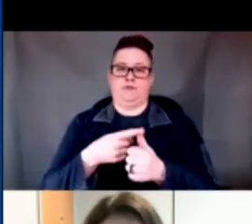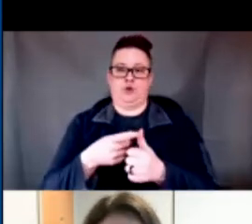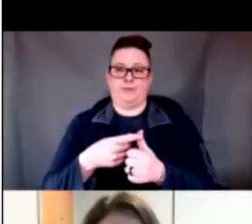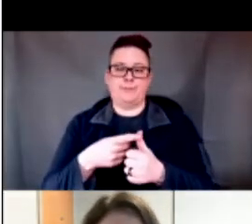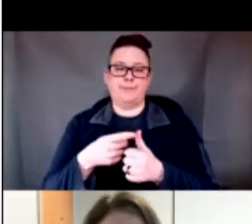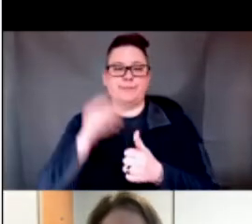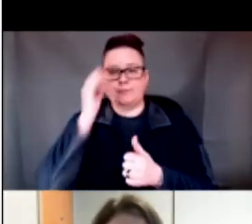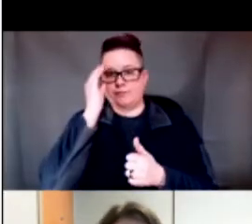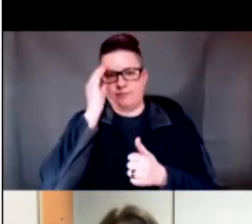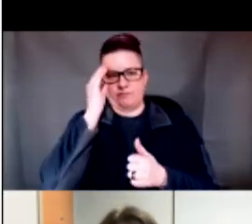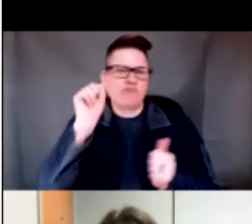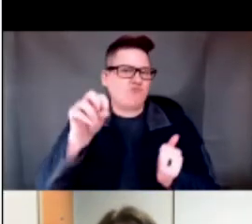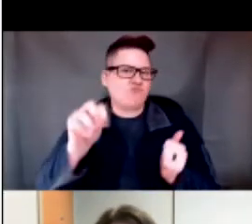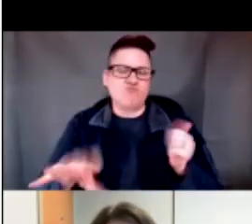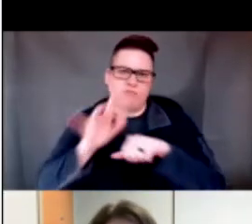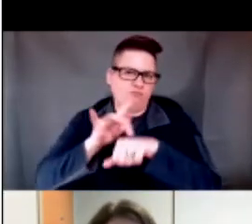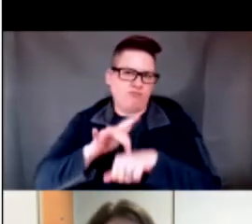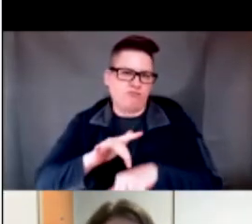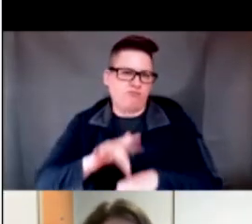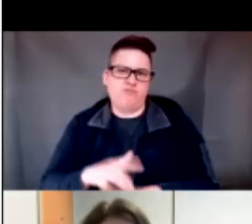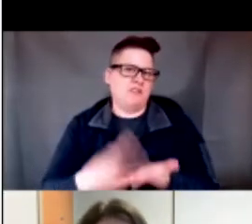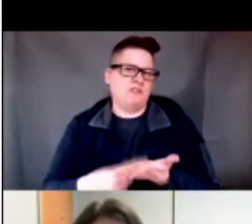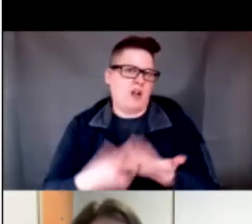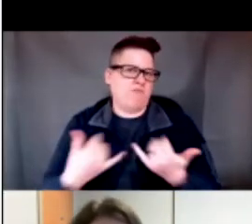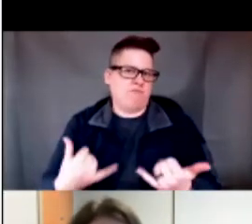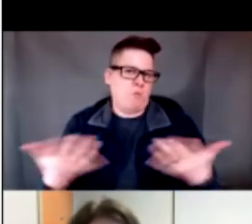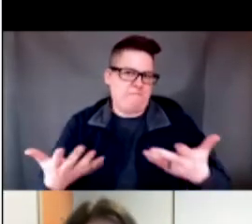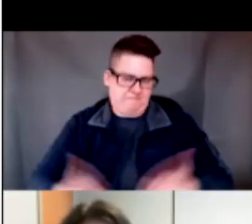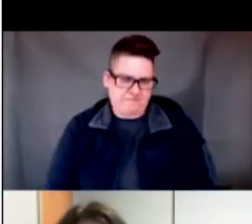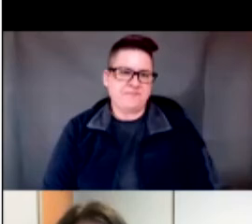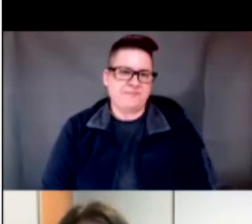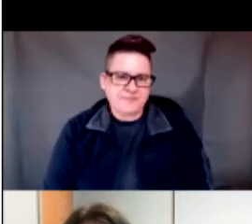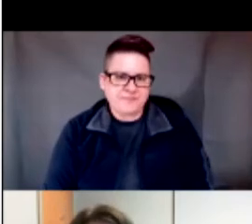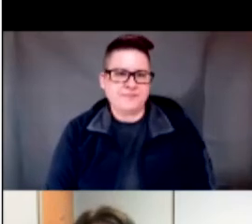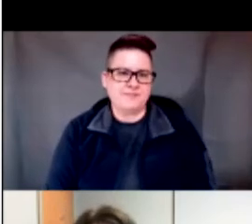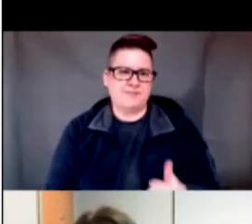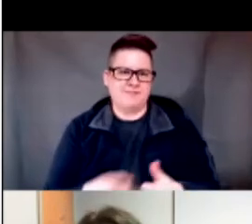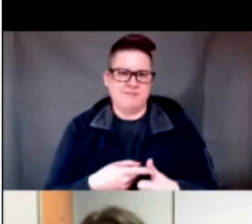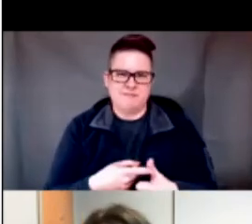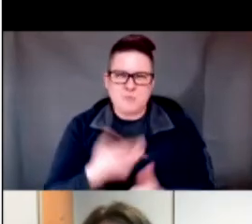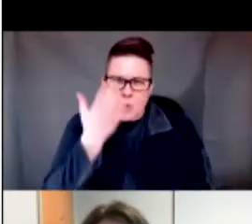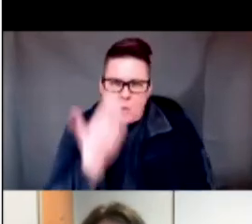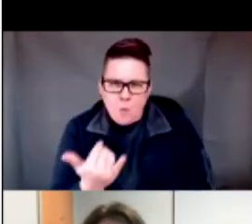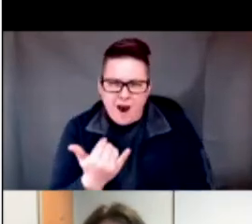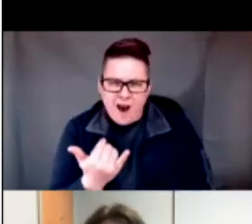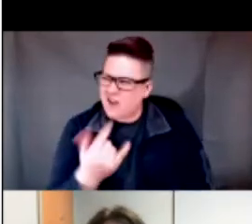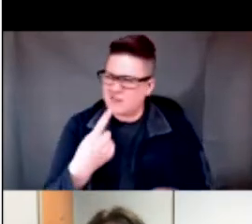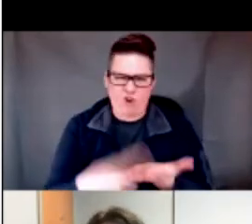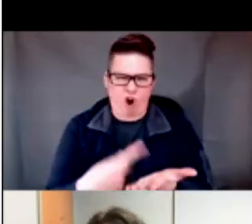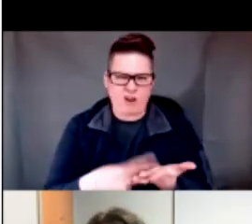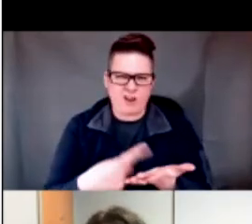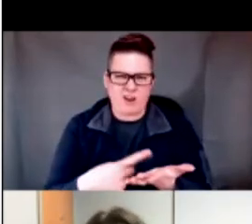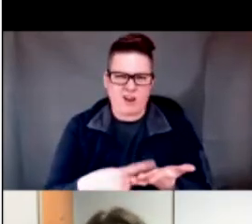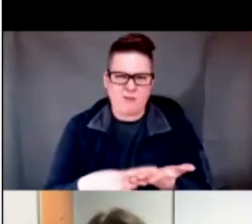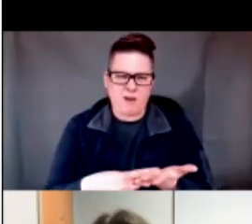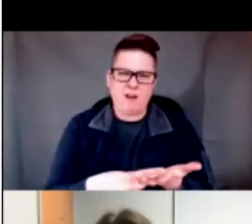just give you an overview of what we're going to be talking about today. So first, why are we talking about integration